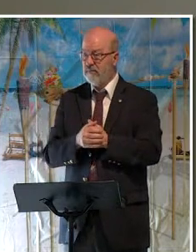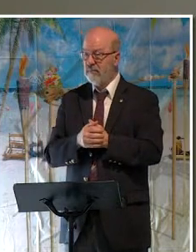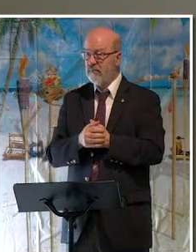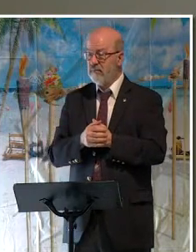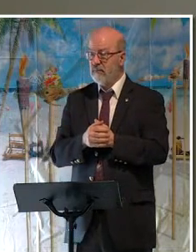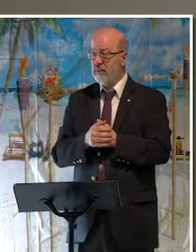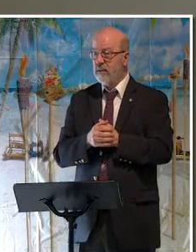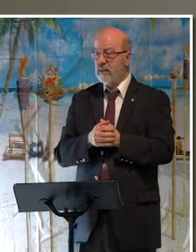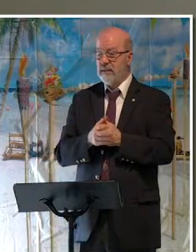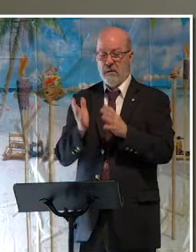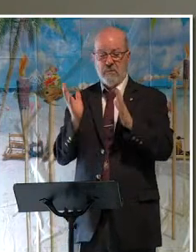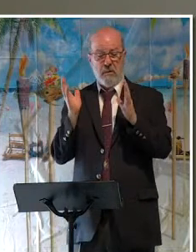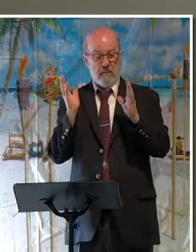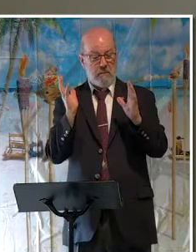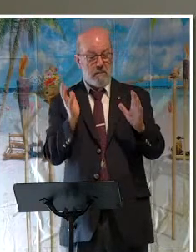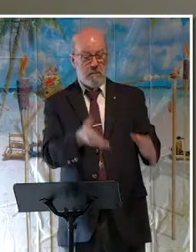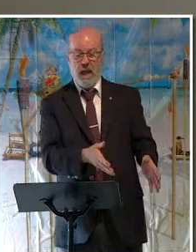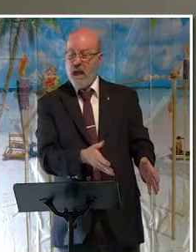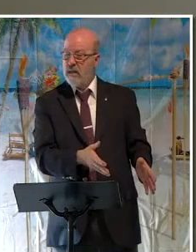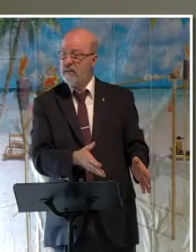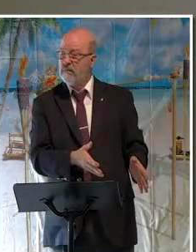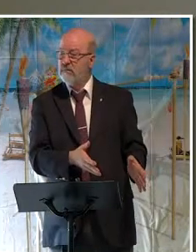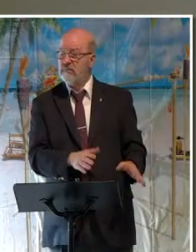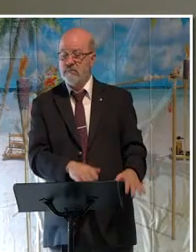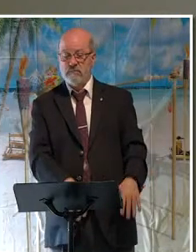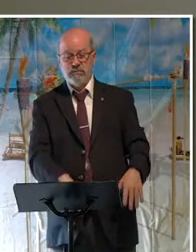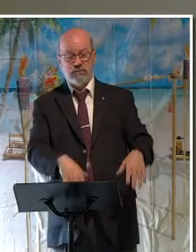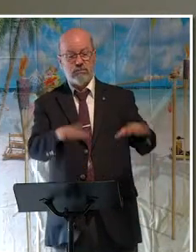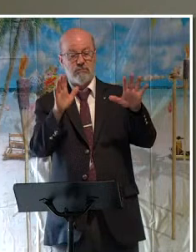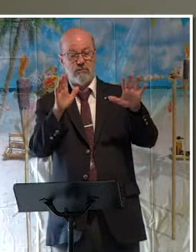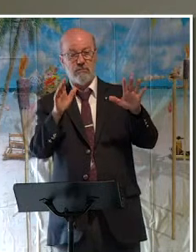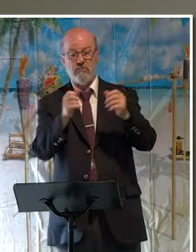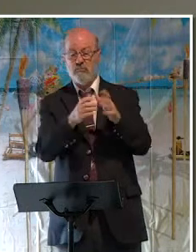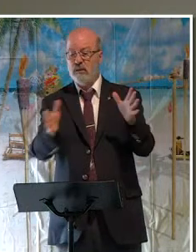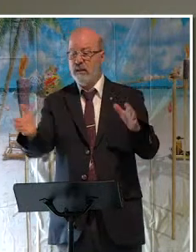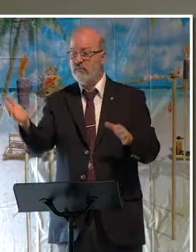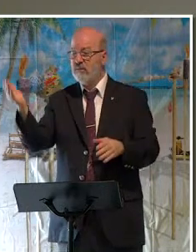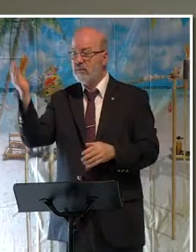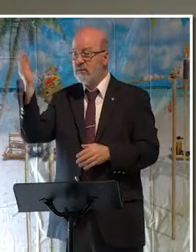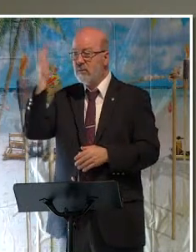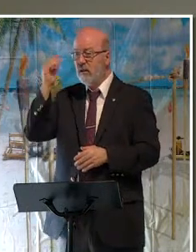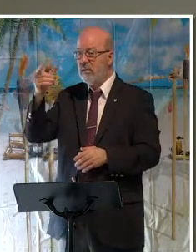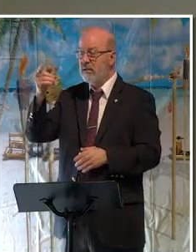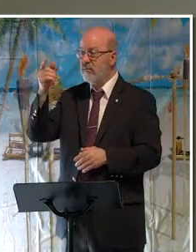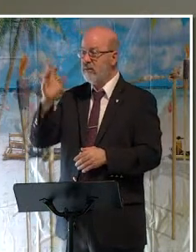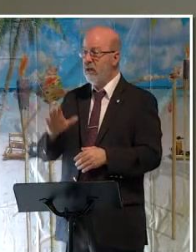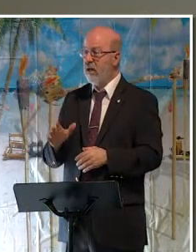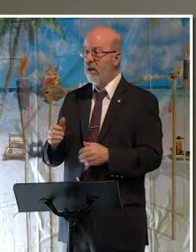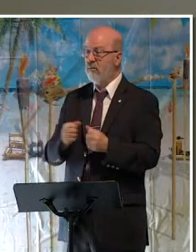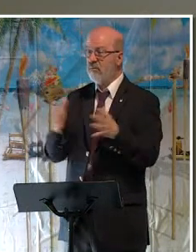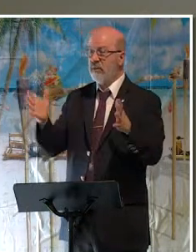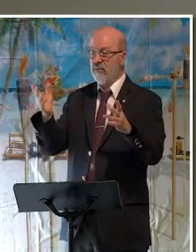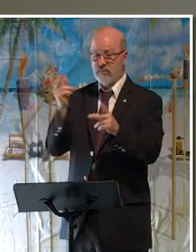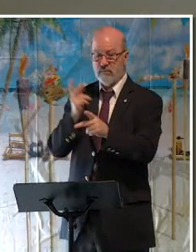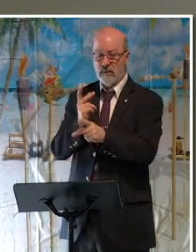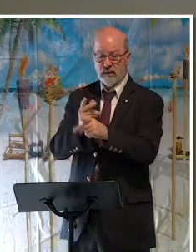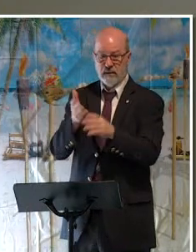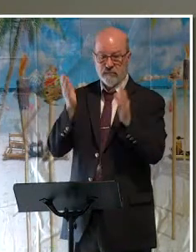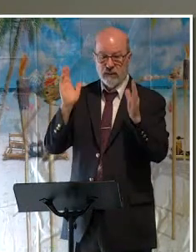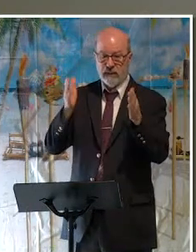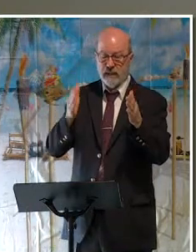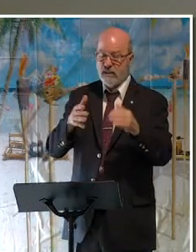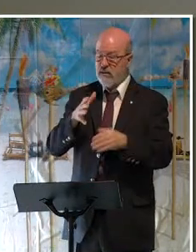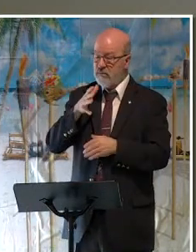They were abandoned and they grew up without the knowledge of God and without the careful attention